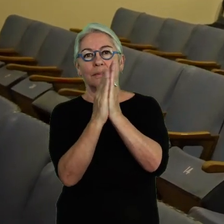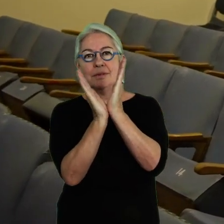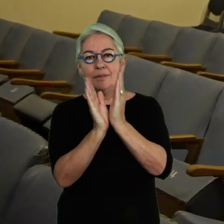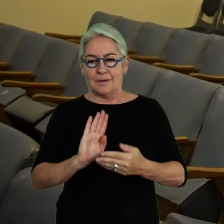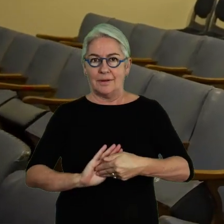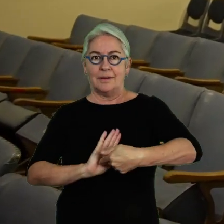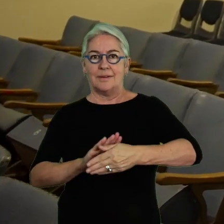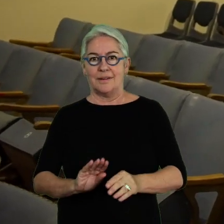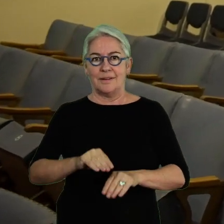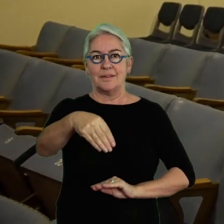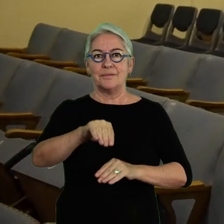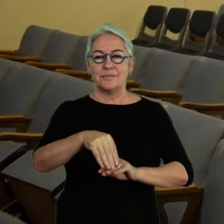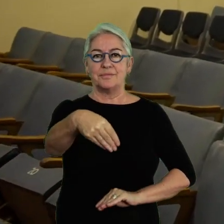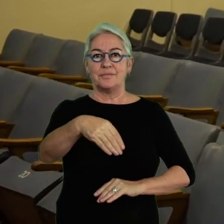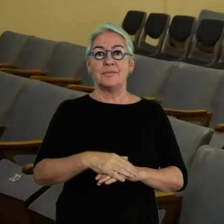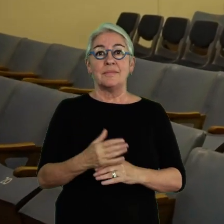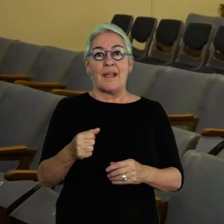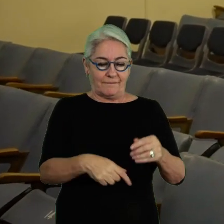arms.